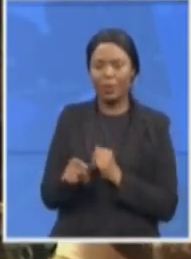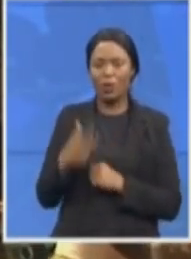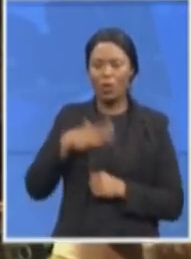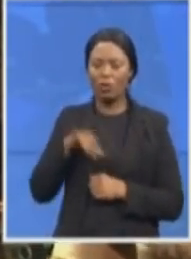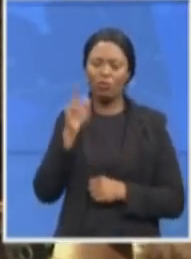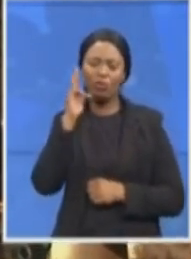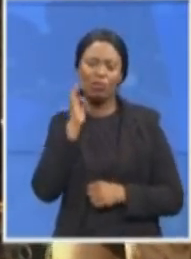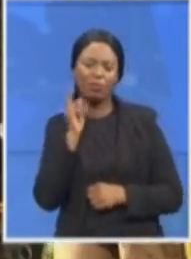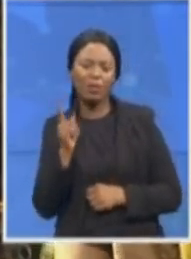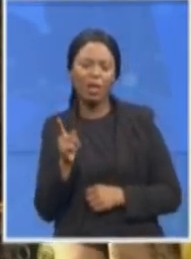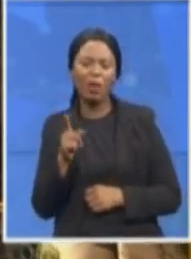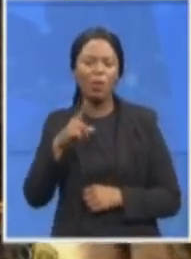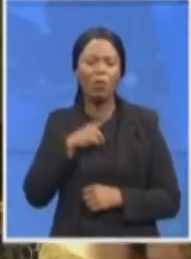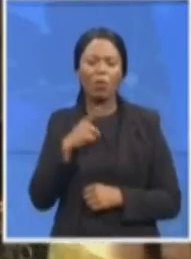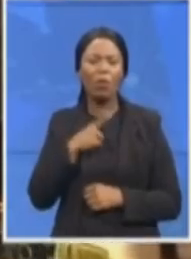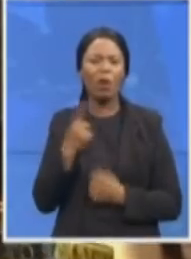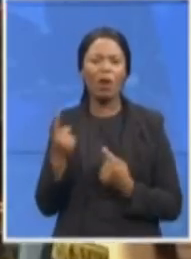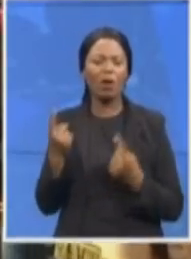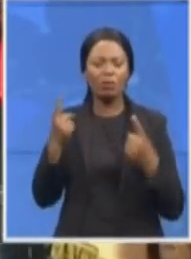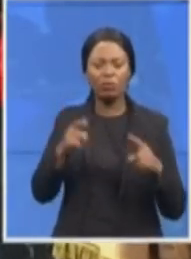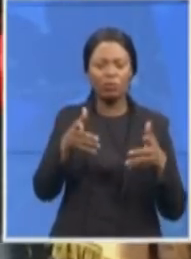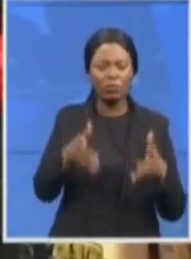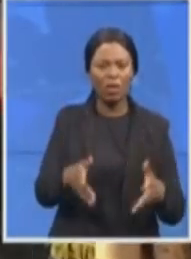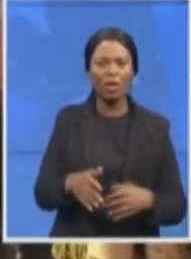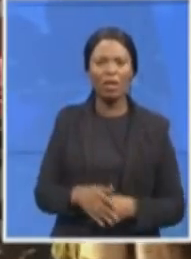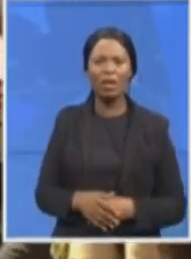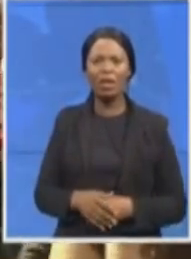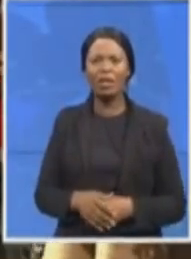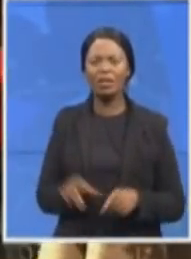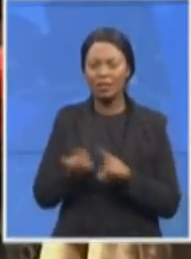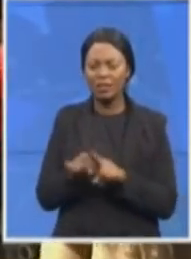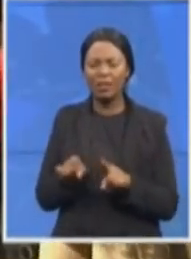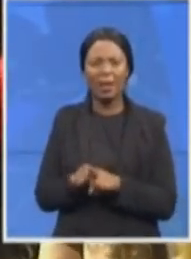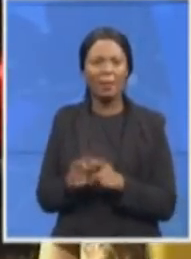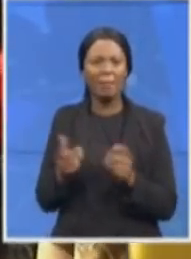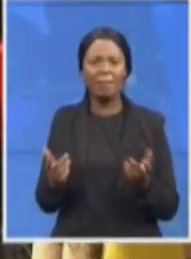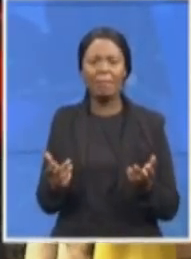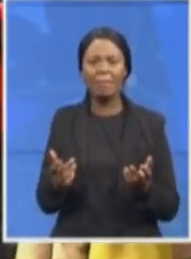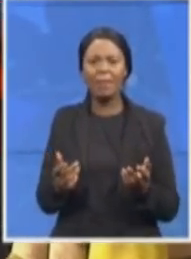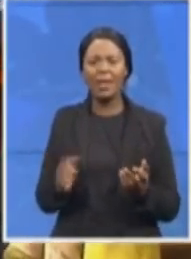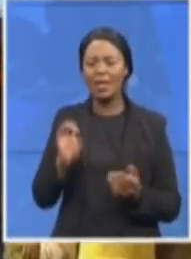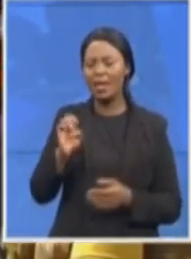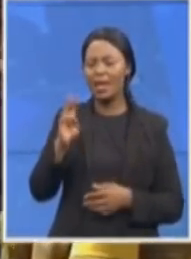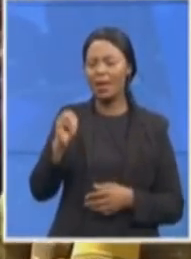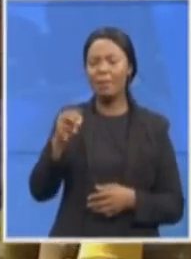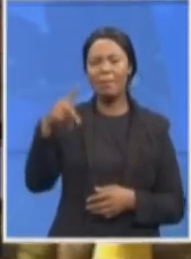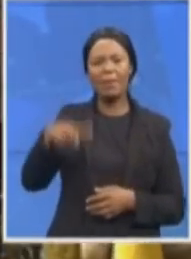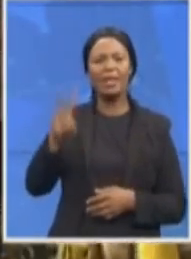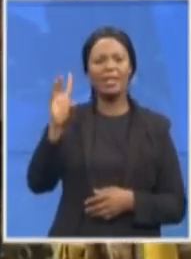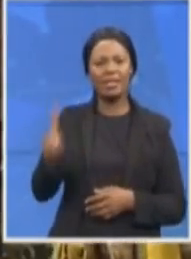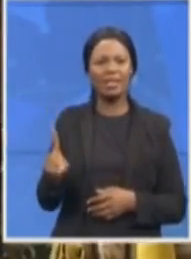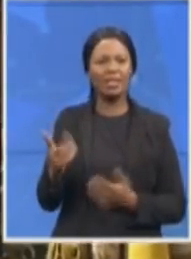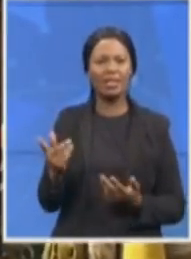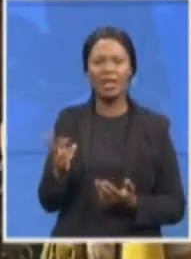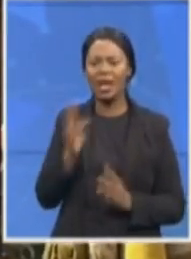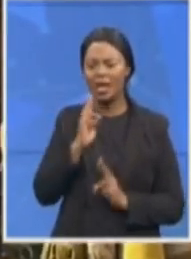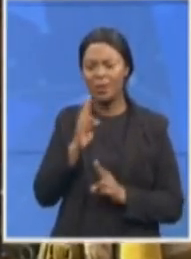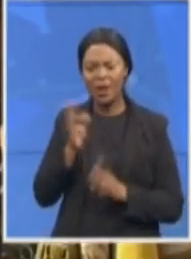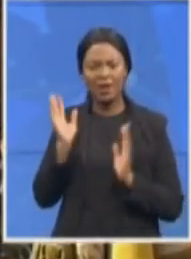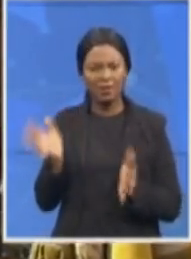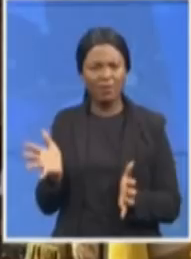the situation has been with the EMPD and where they're hoping to get some sort of